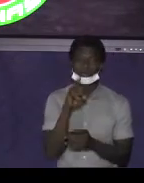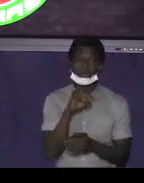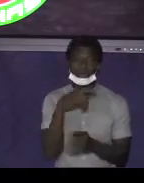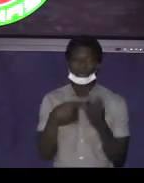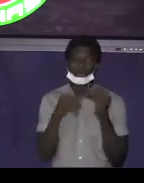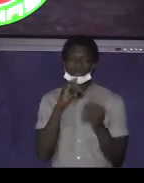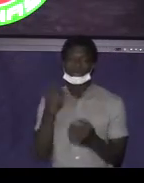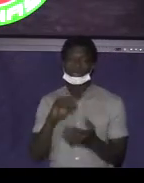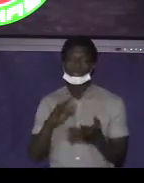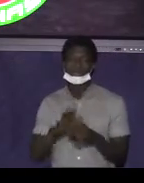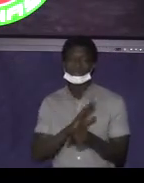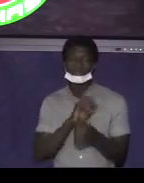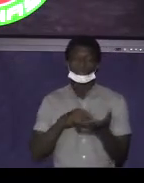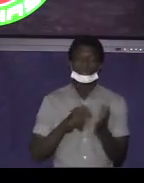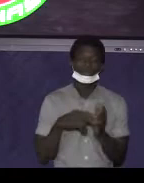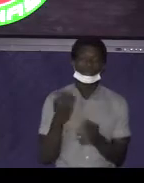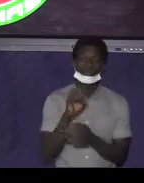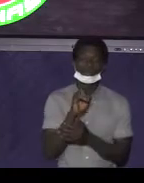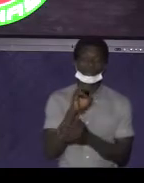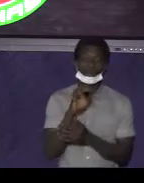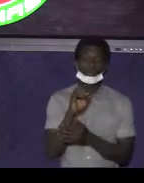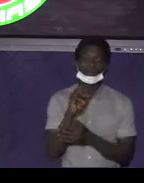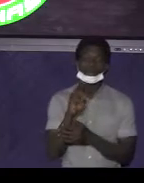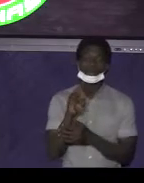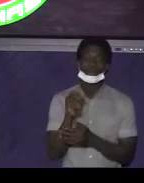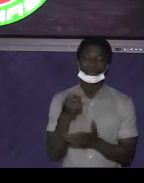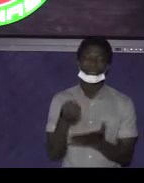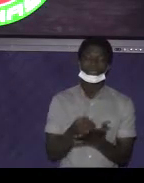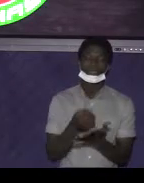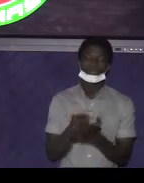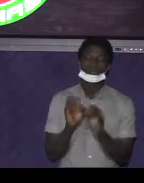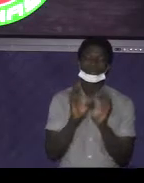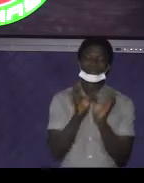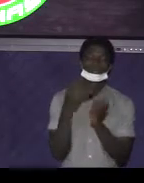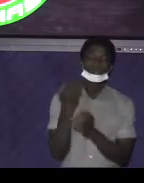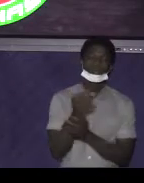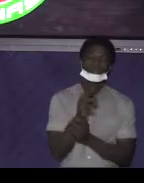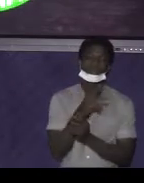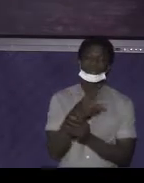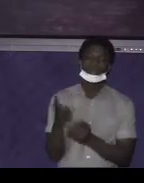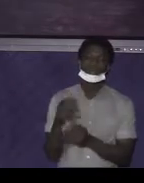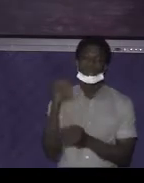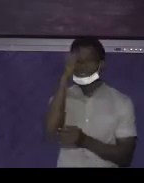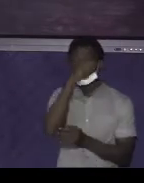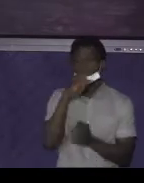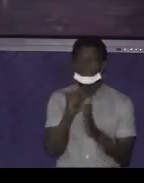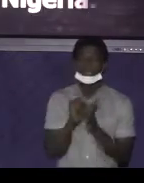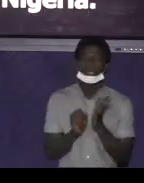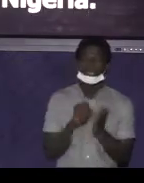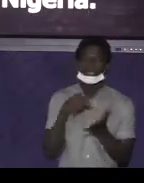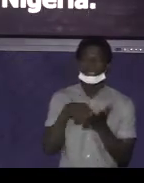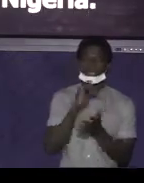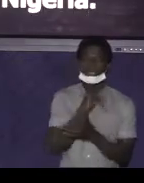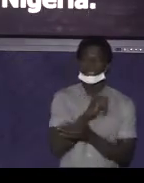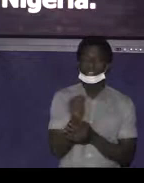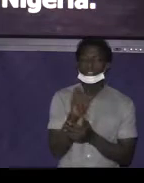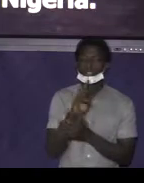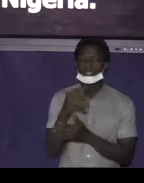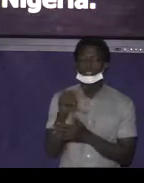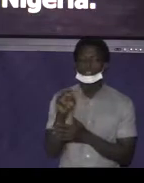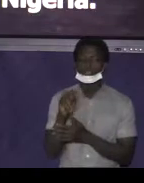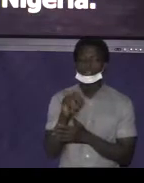the full meaning of ECOWAS? That's the Economic Community of West African States. That's ECOWAS. This